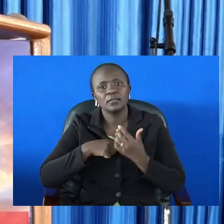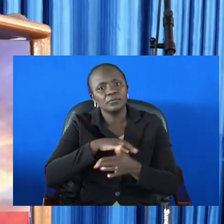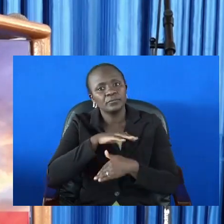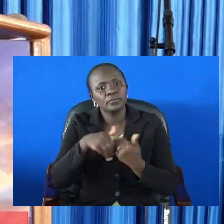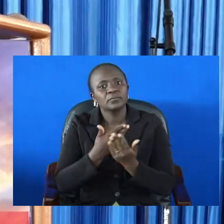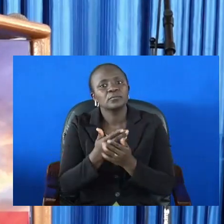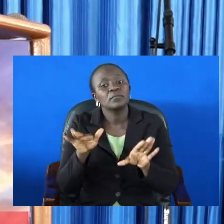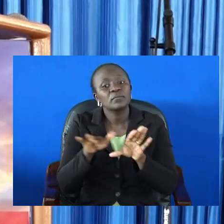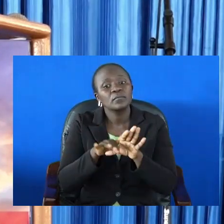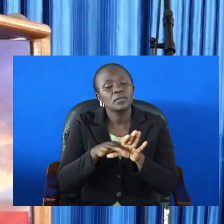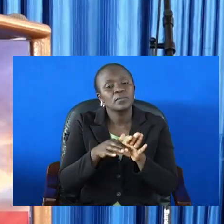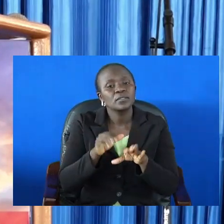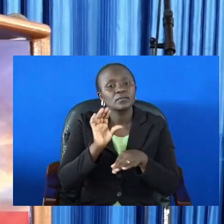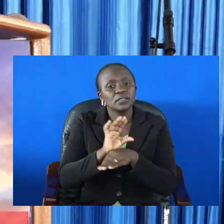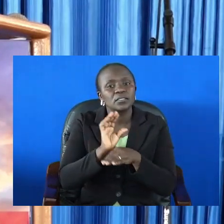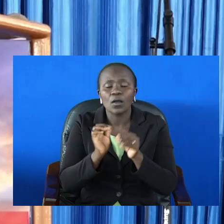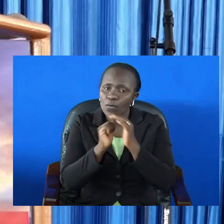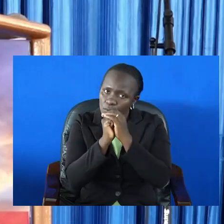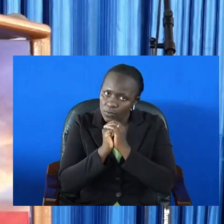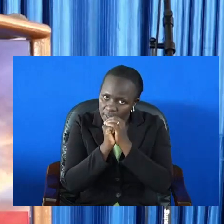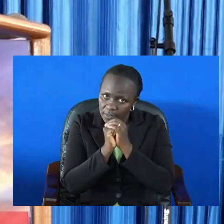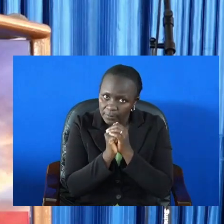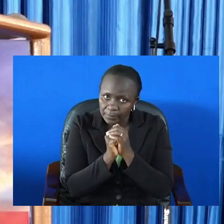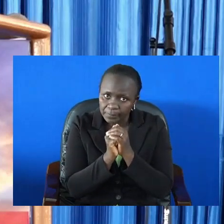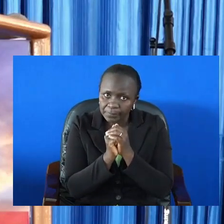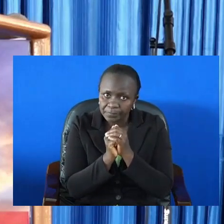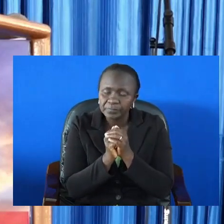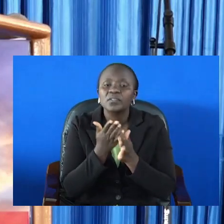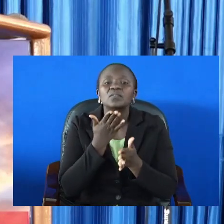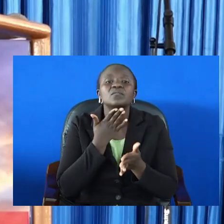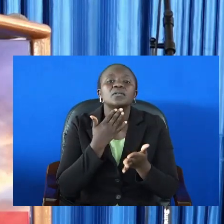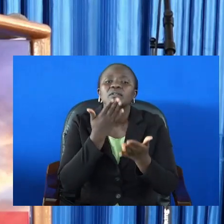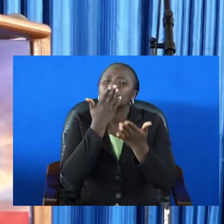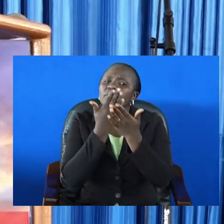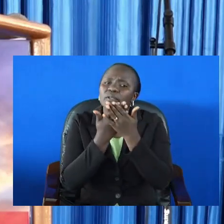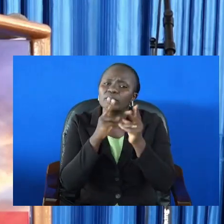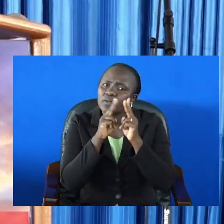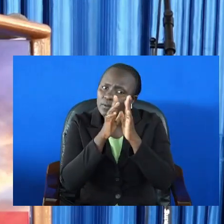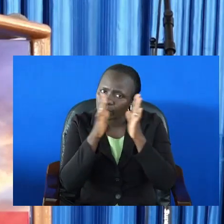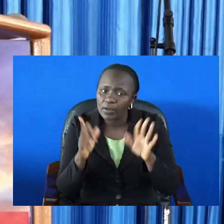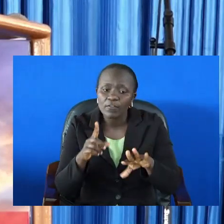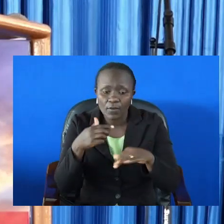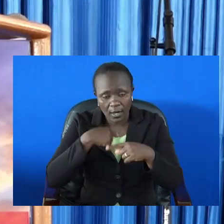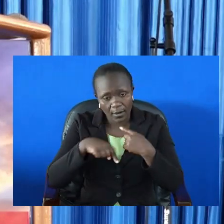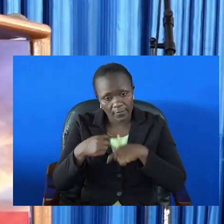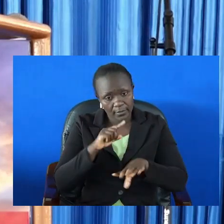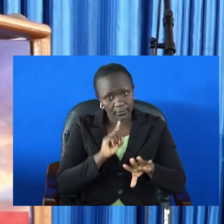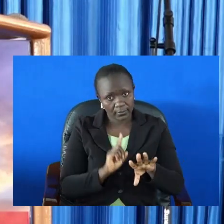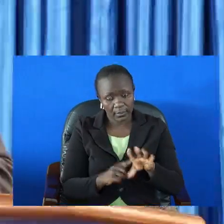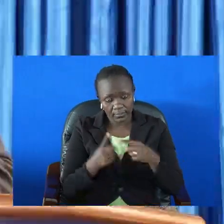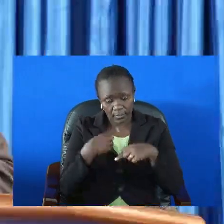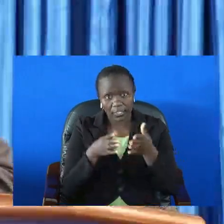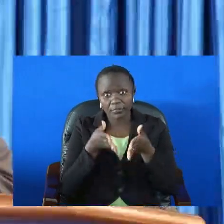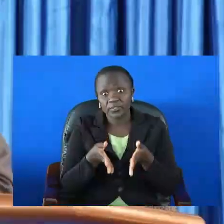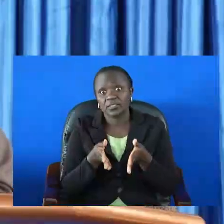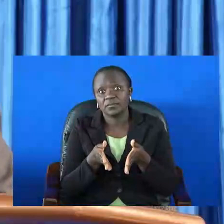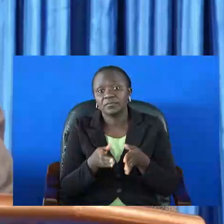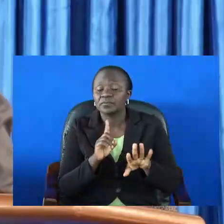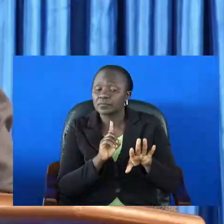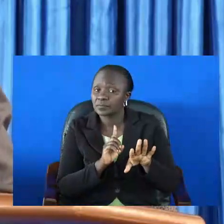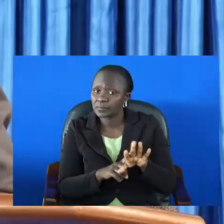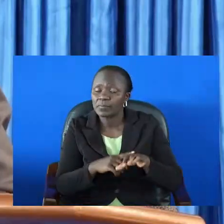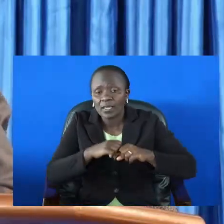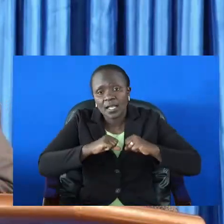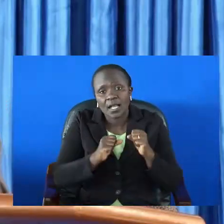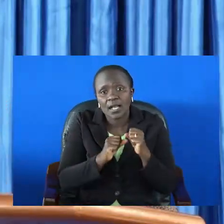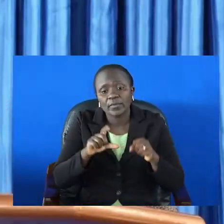members of the church who are attending our worship service. We want to thank you very much for finding time to come. This particular moment, we are